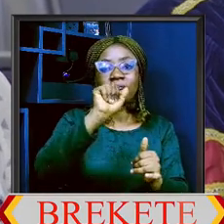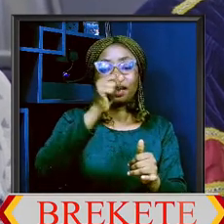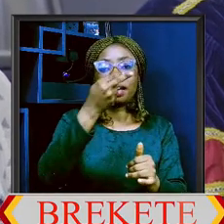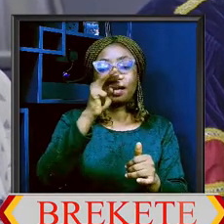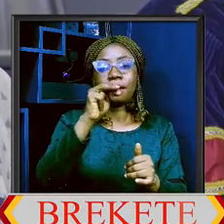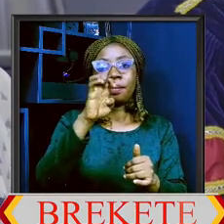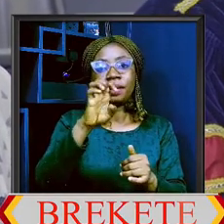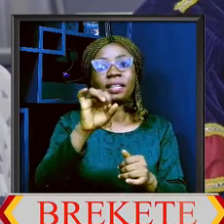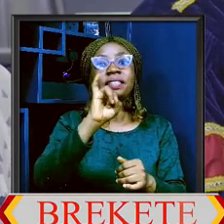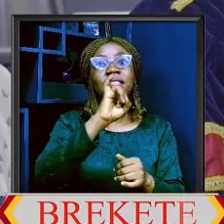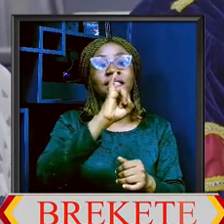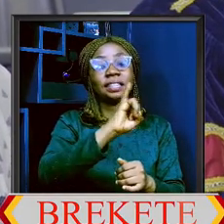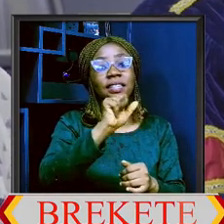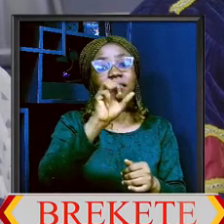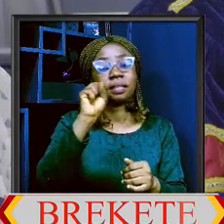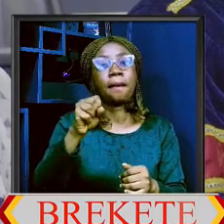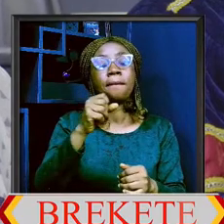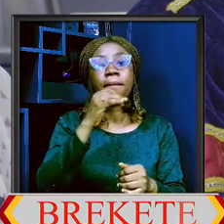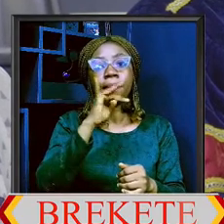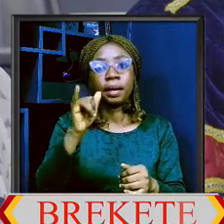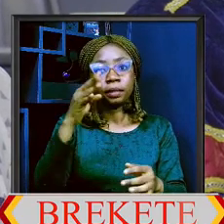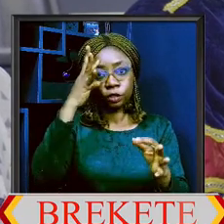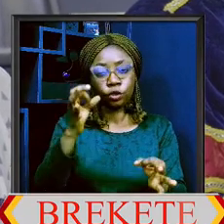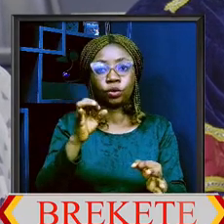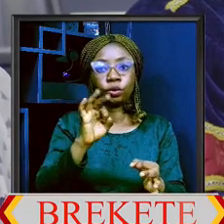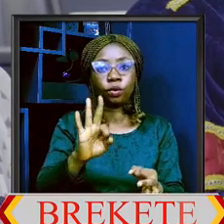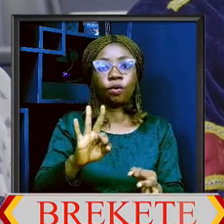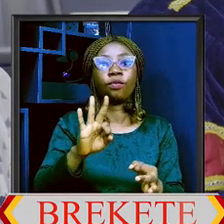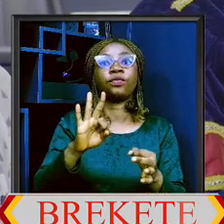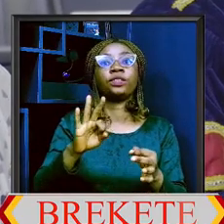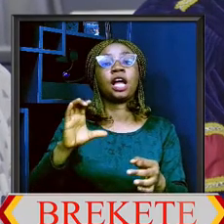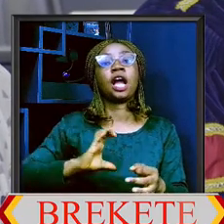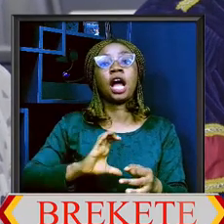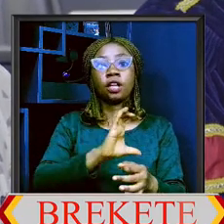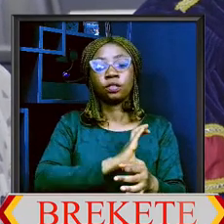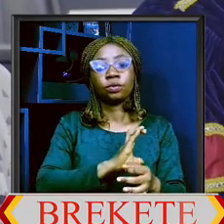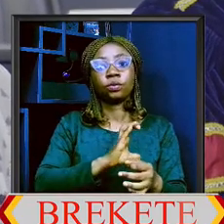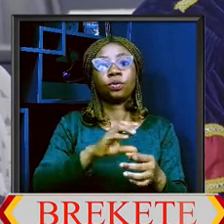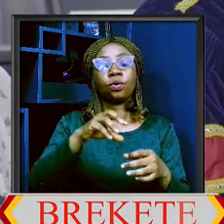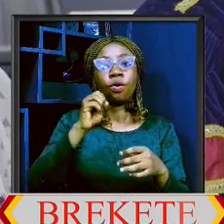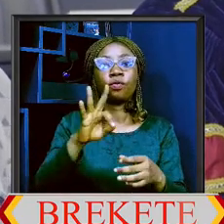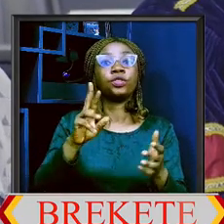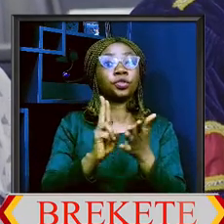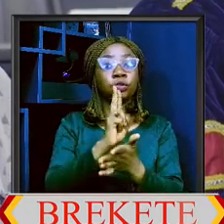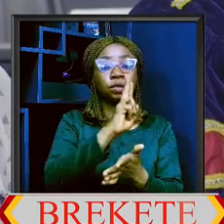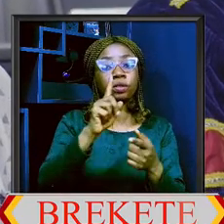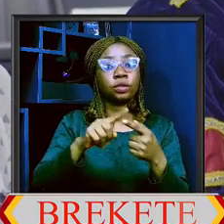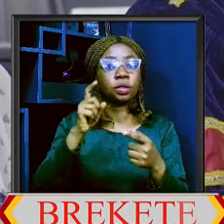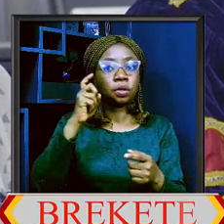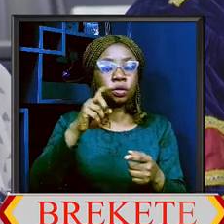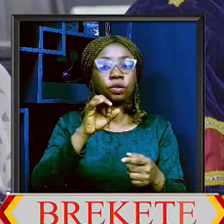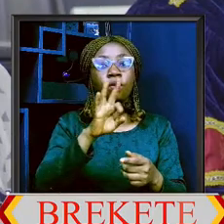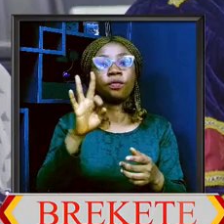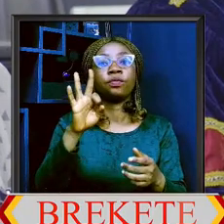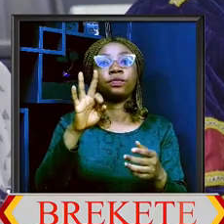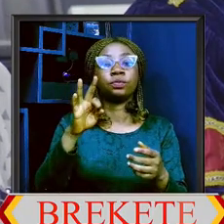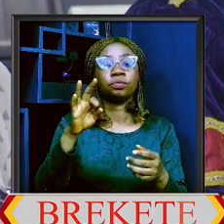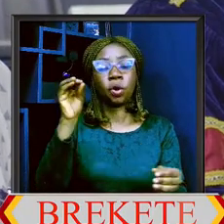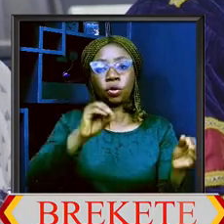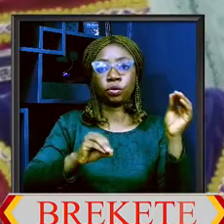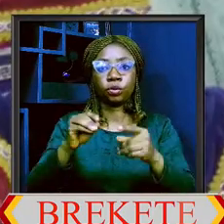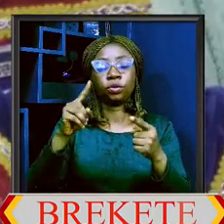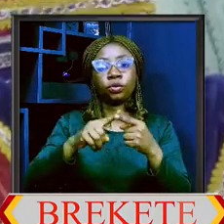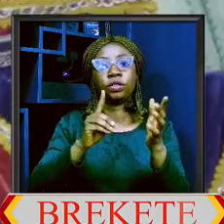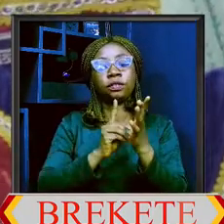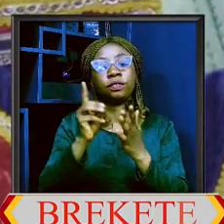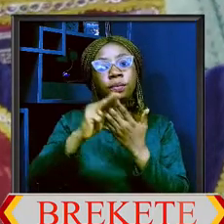by resolution of the council and Senate of federal University La in recognition of your contribution to the development of the country